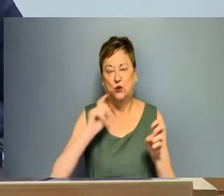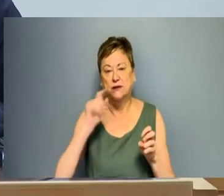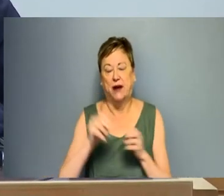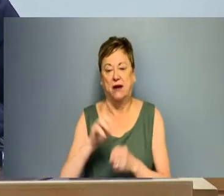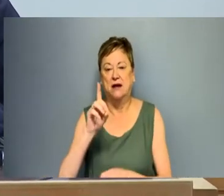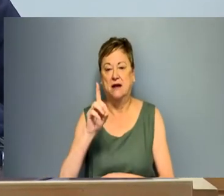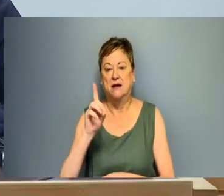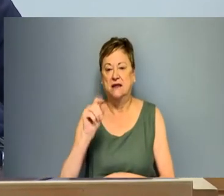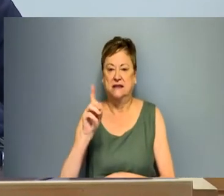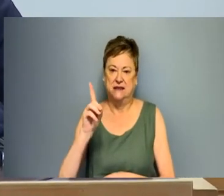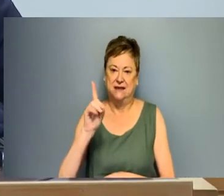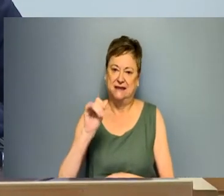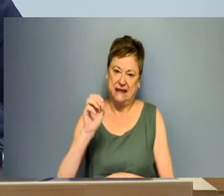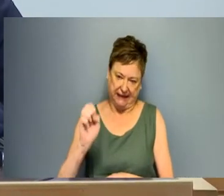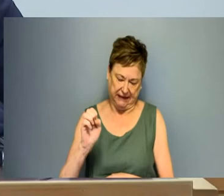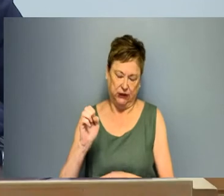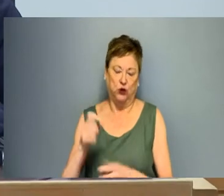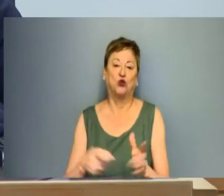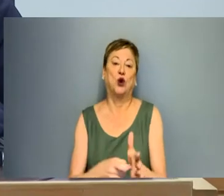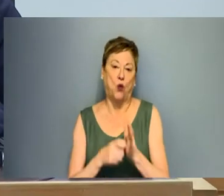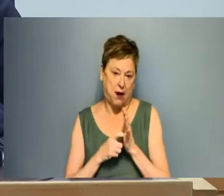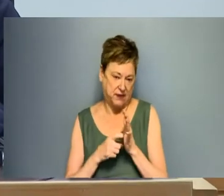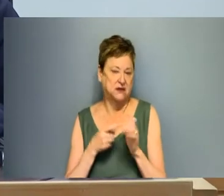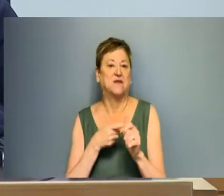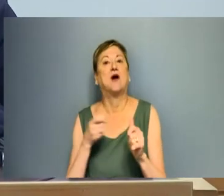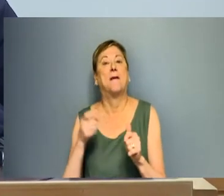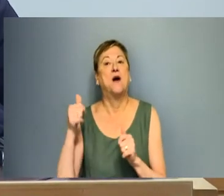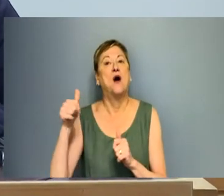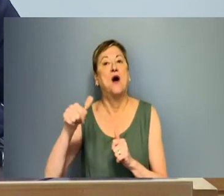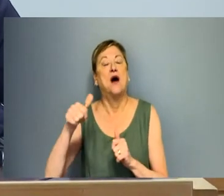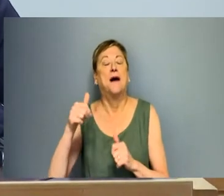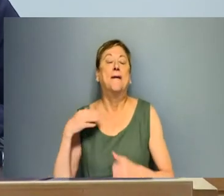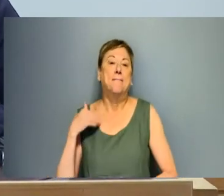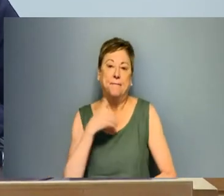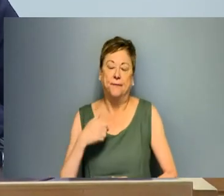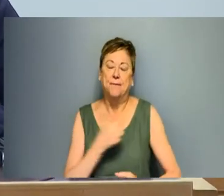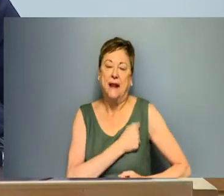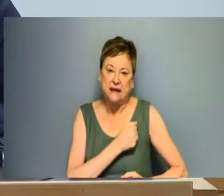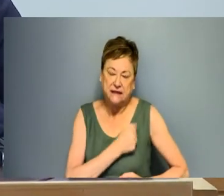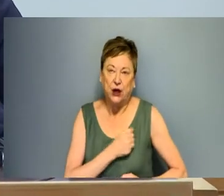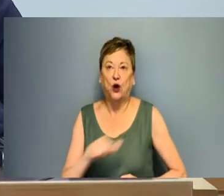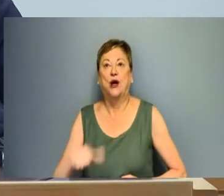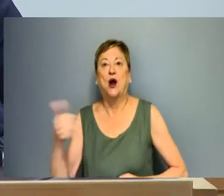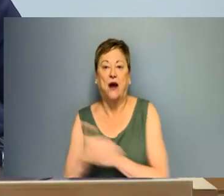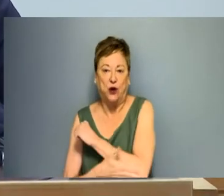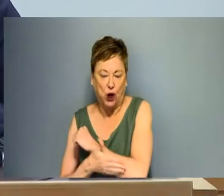requirement on those same kinds of ballots, overseas, military, and absentee. And the